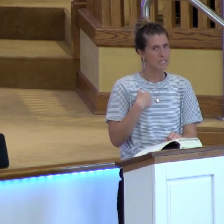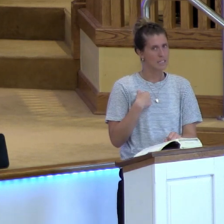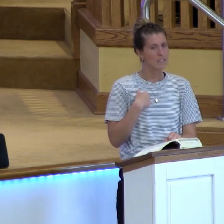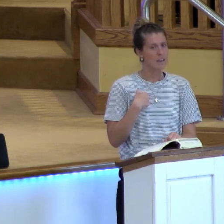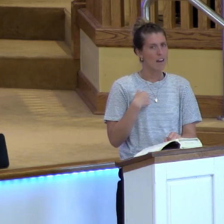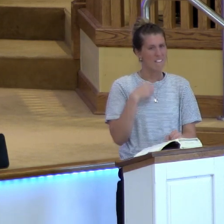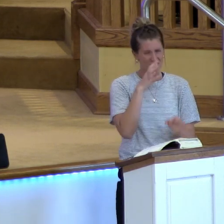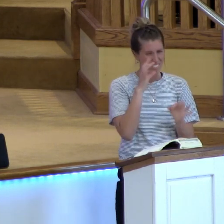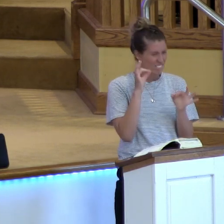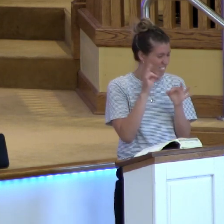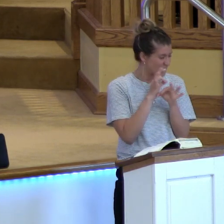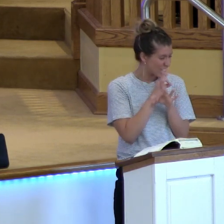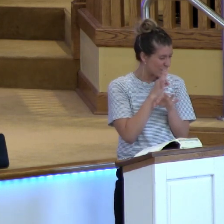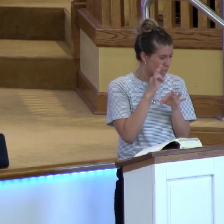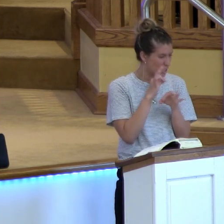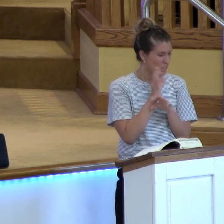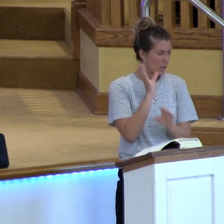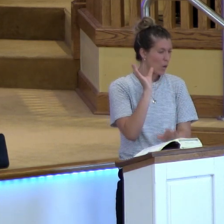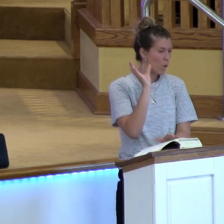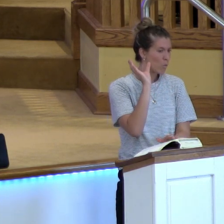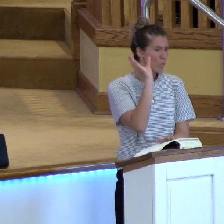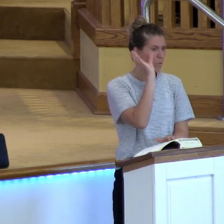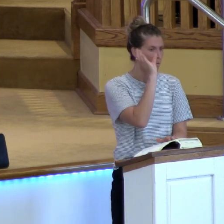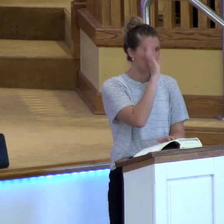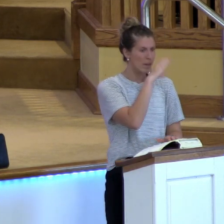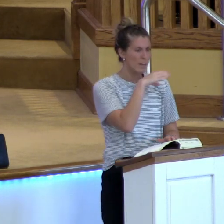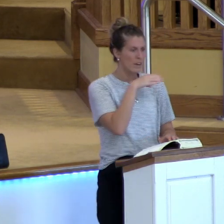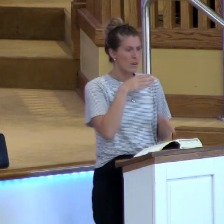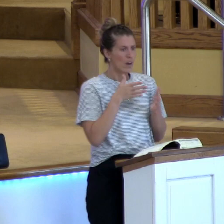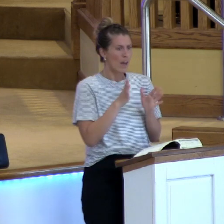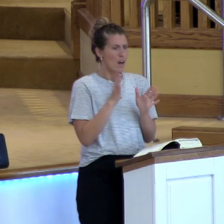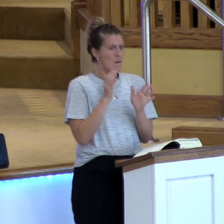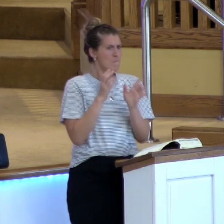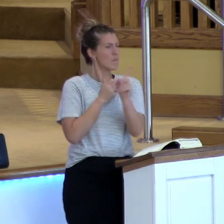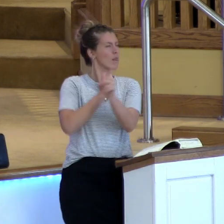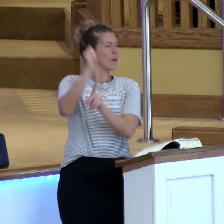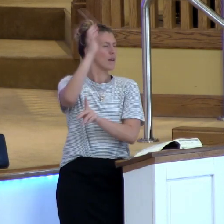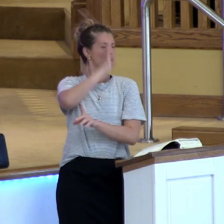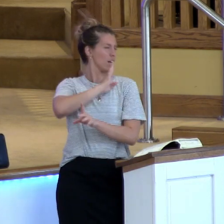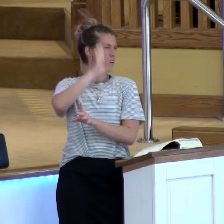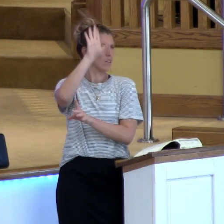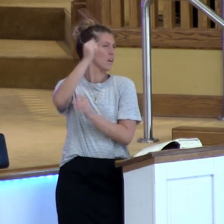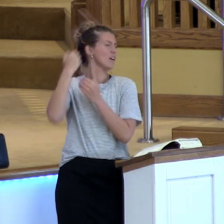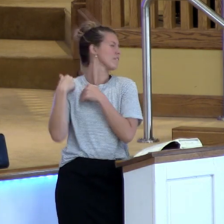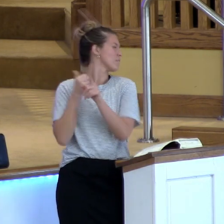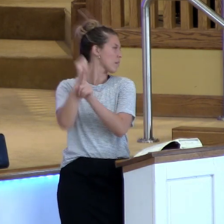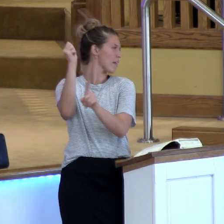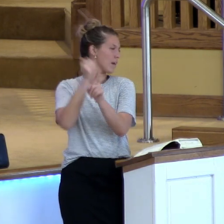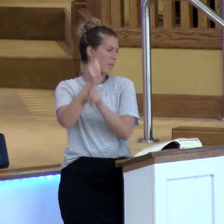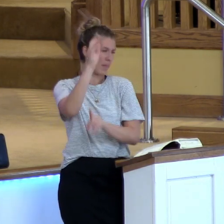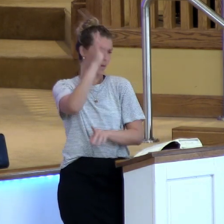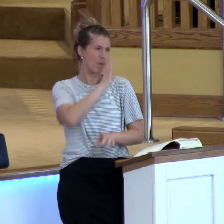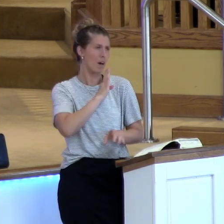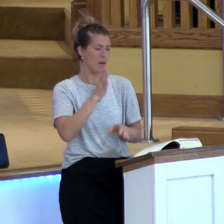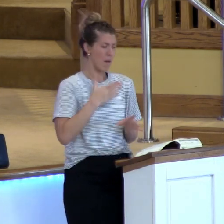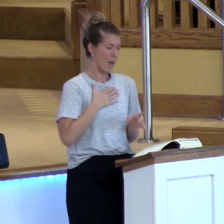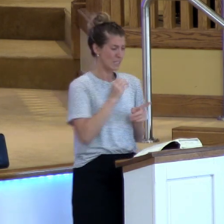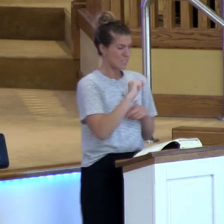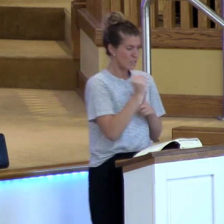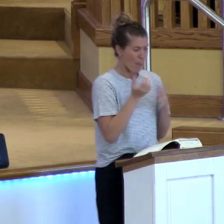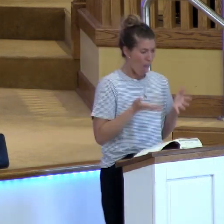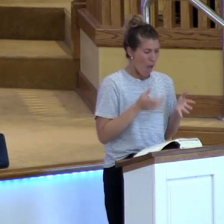figure out a weird, warped way that it's all God's fault. That it's God's fault that I'm in this